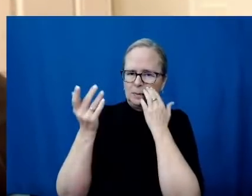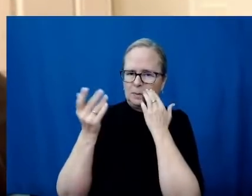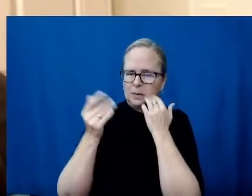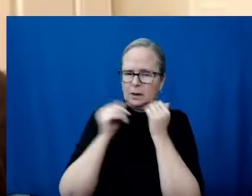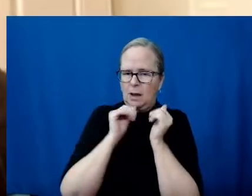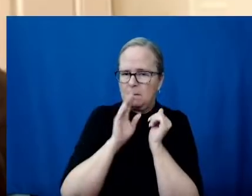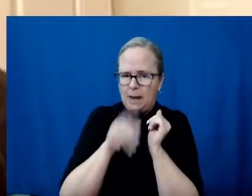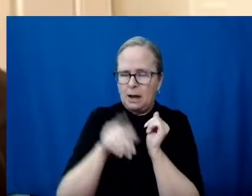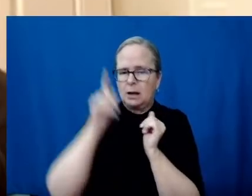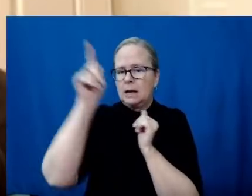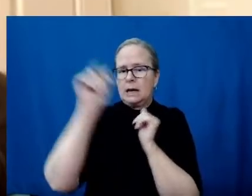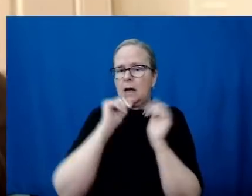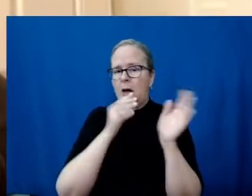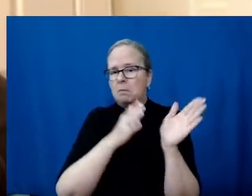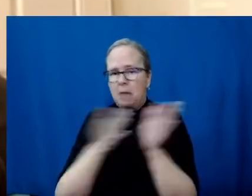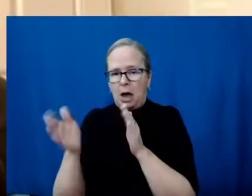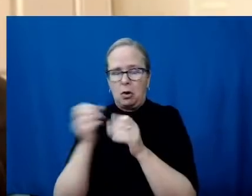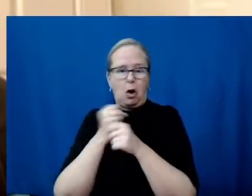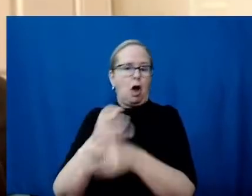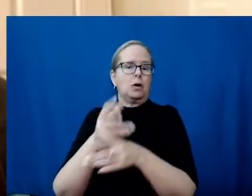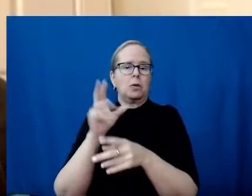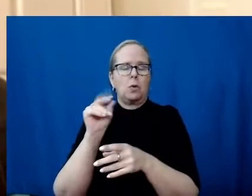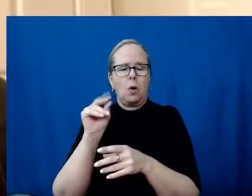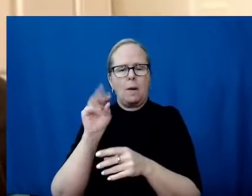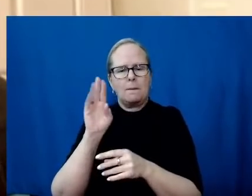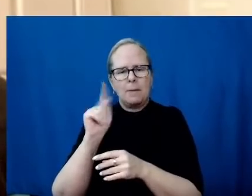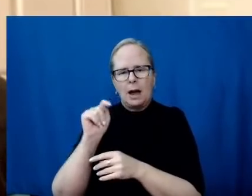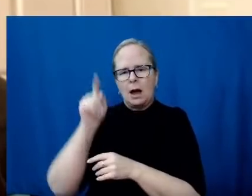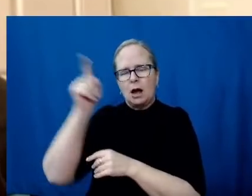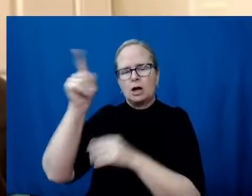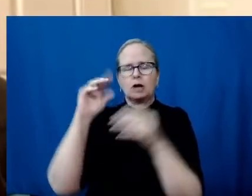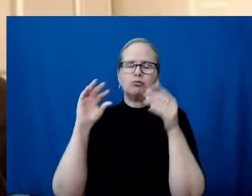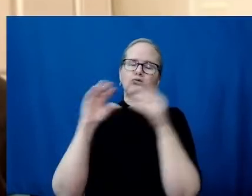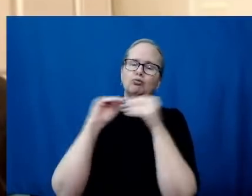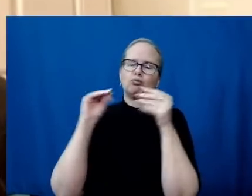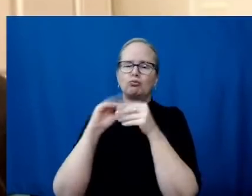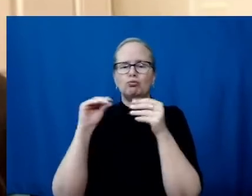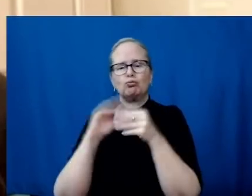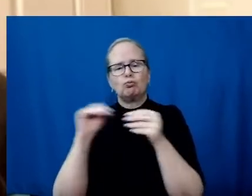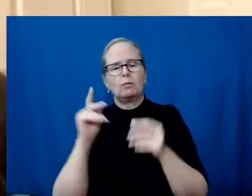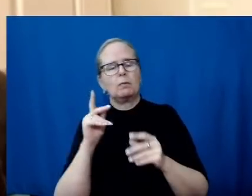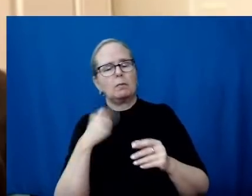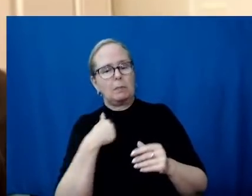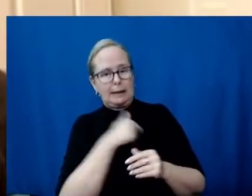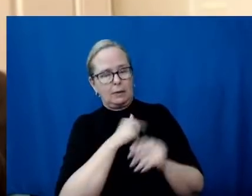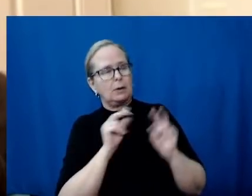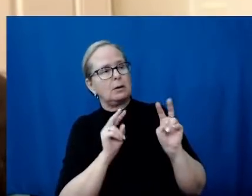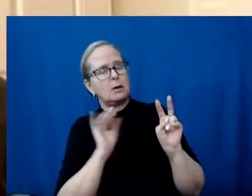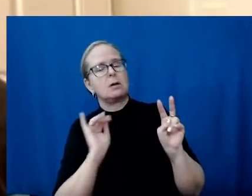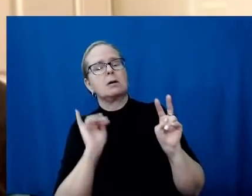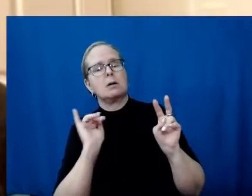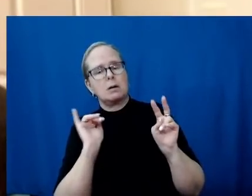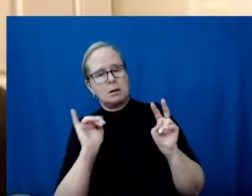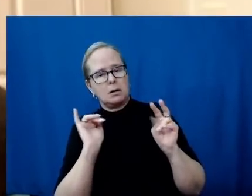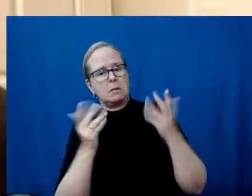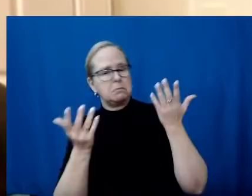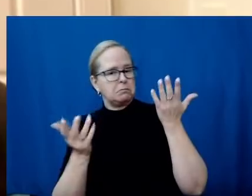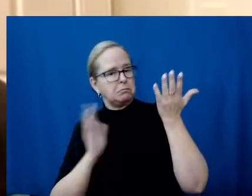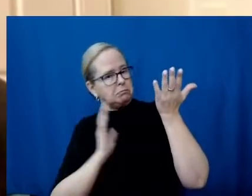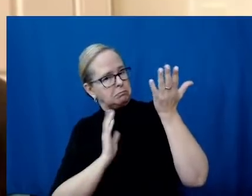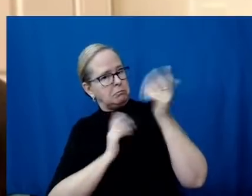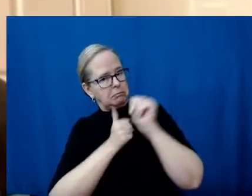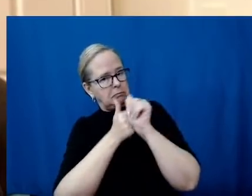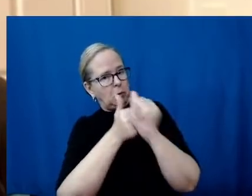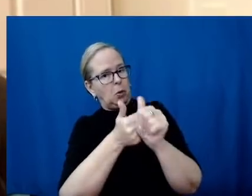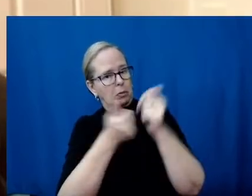and cause troubles. It's just that they get this overall signal that the pandemic's fine, it's less of a risk, and some of those behaviors change.